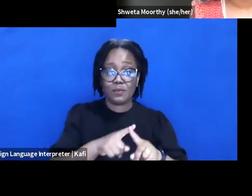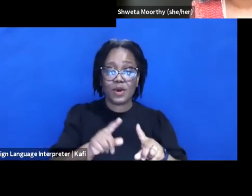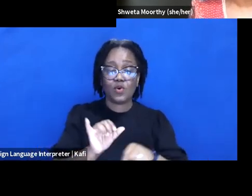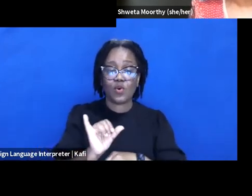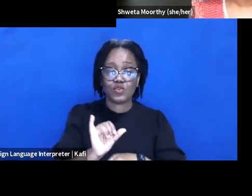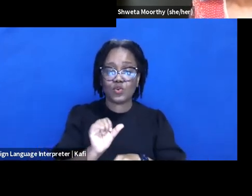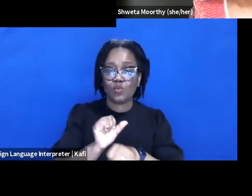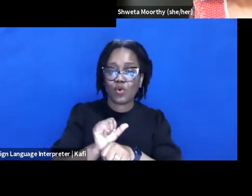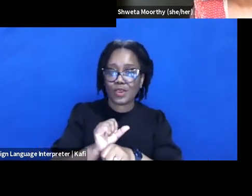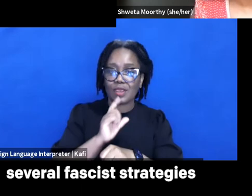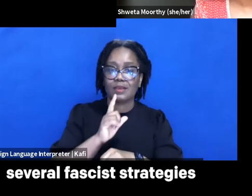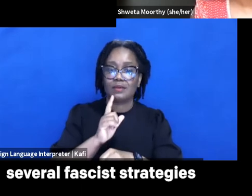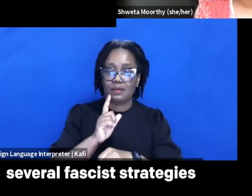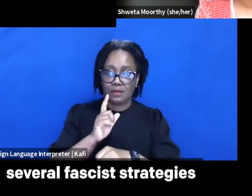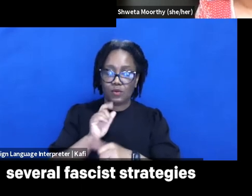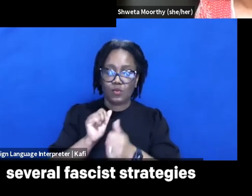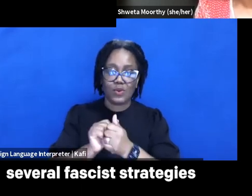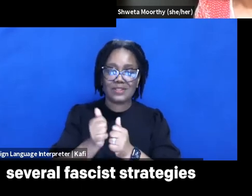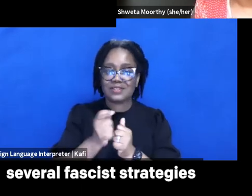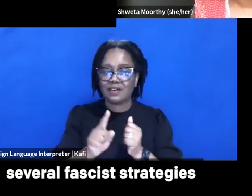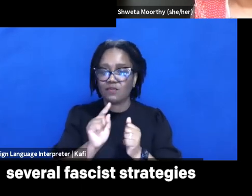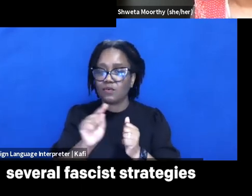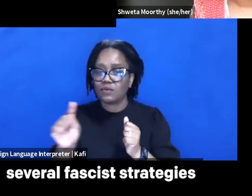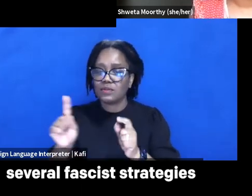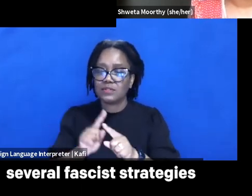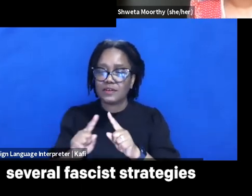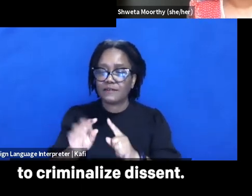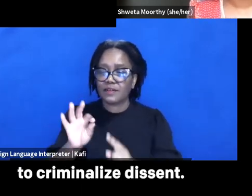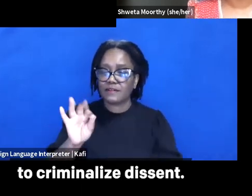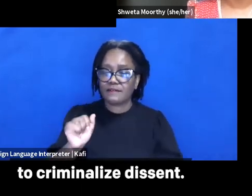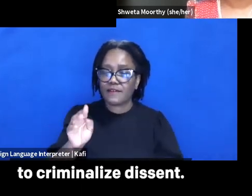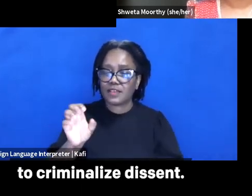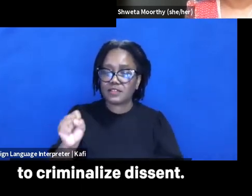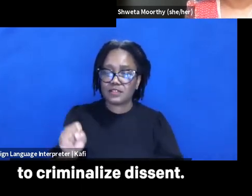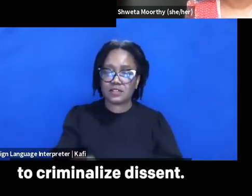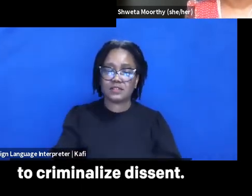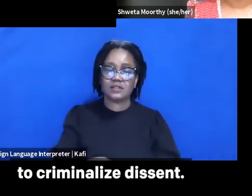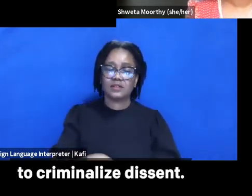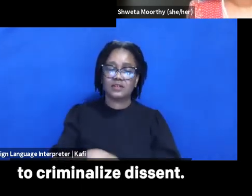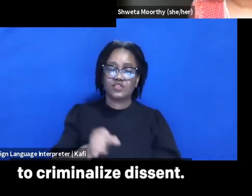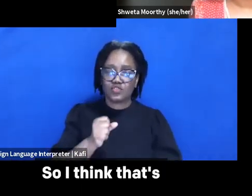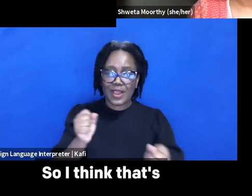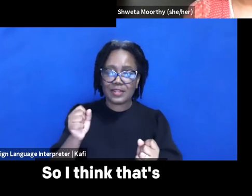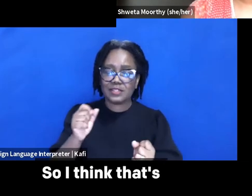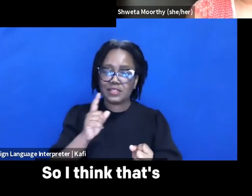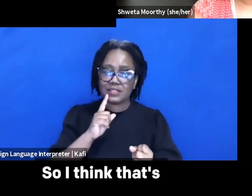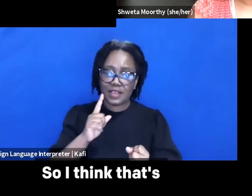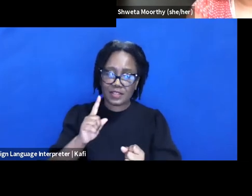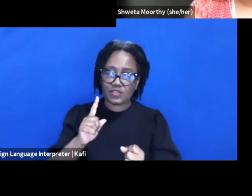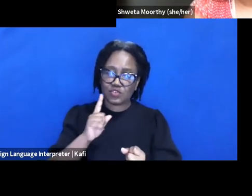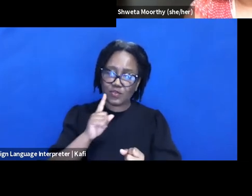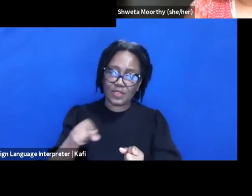with several fascist strategies to criminalize dissent. So I think